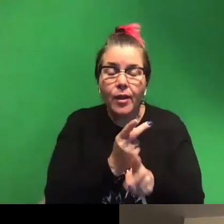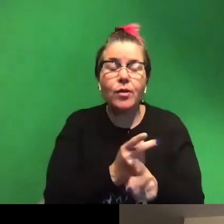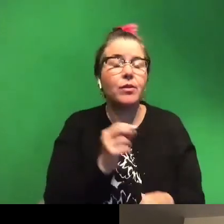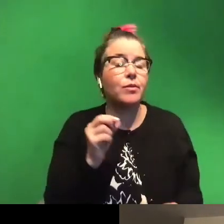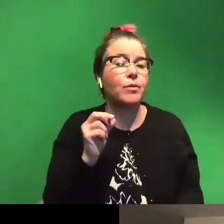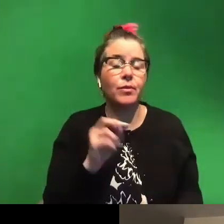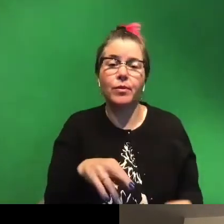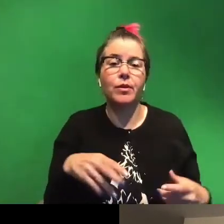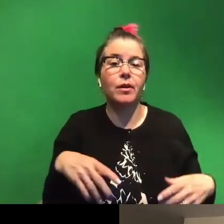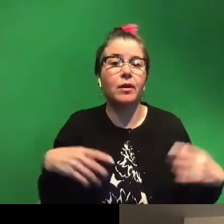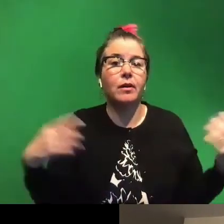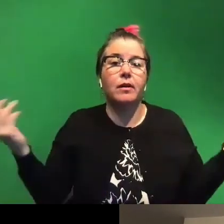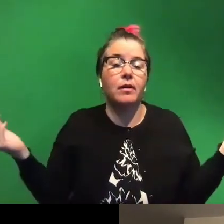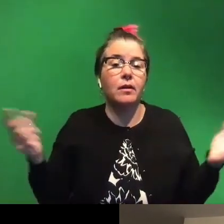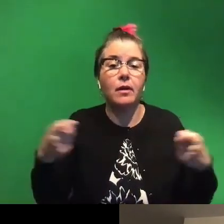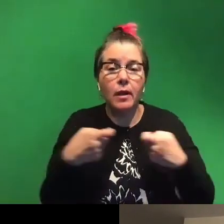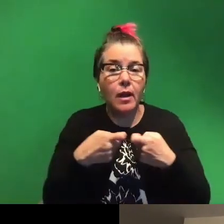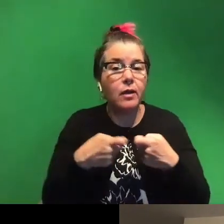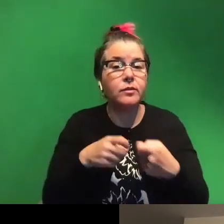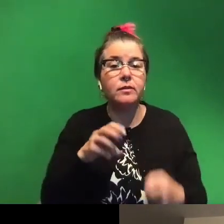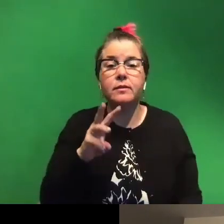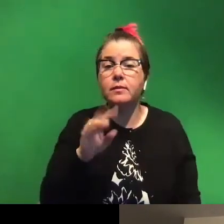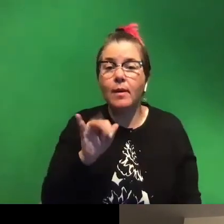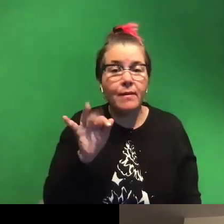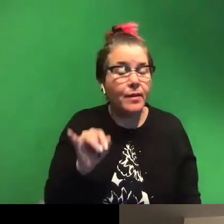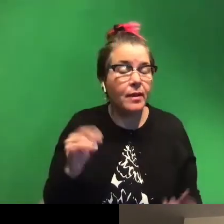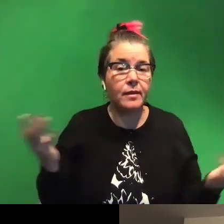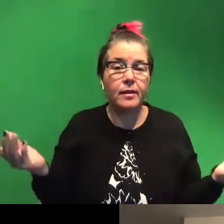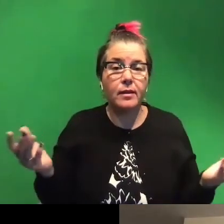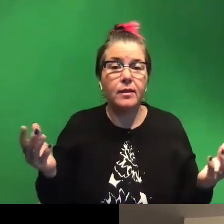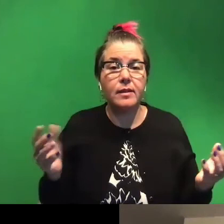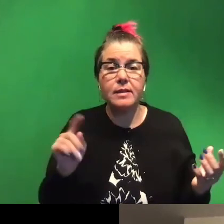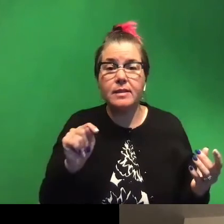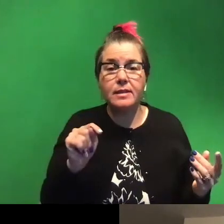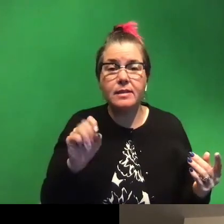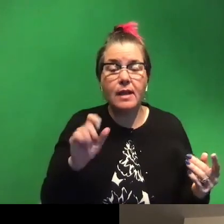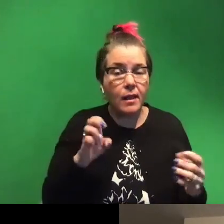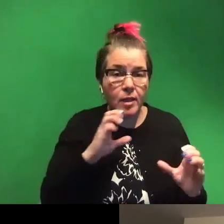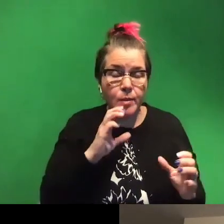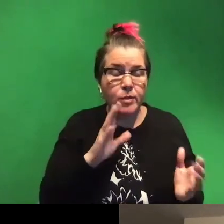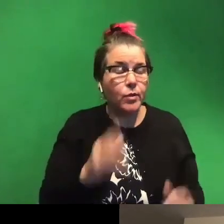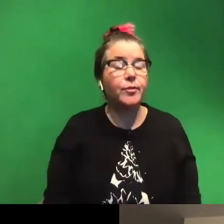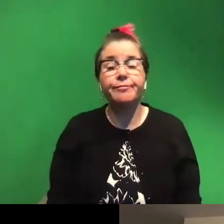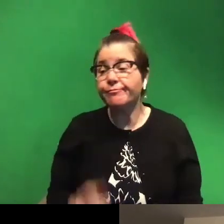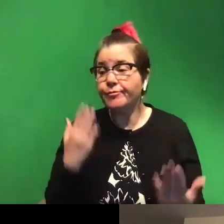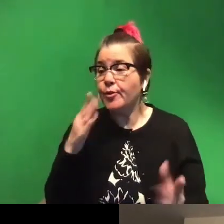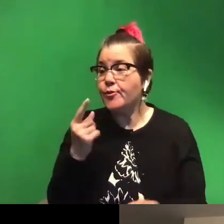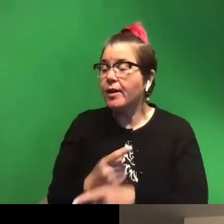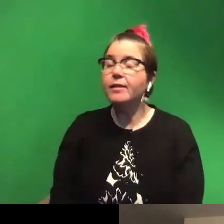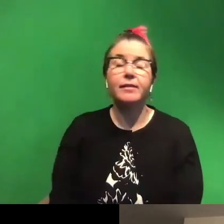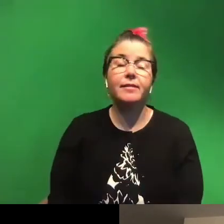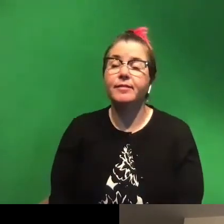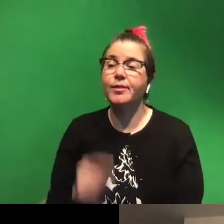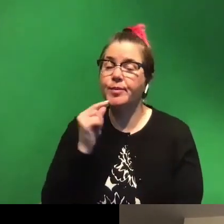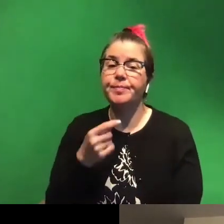on, I don't know, electricity, Wi-Fi, Right. or telecommunications? Who knows? We don't know. Okay, yeah, that's very cool. So the